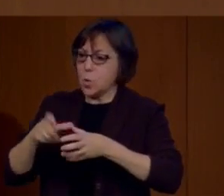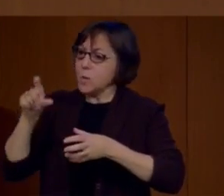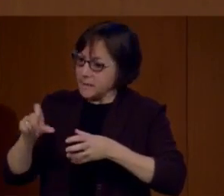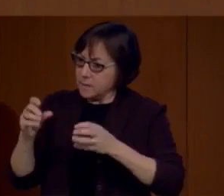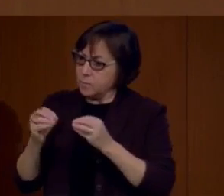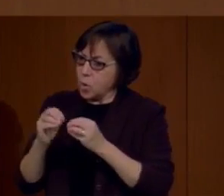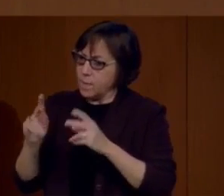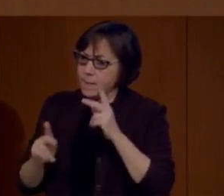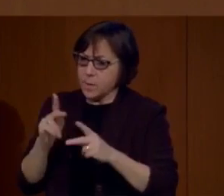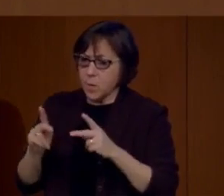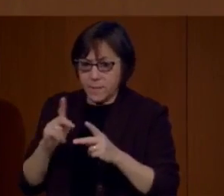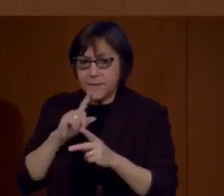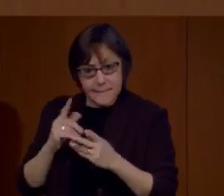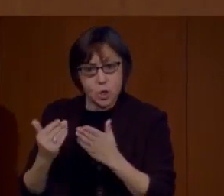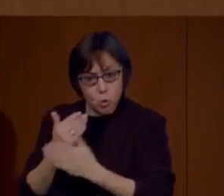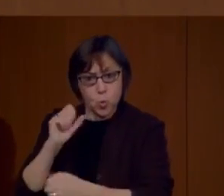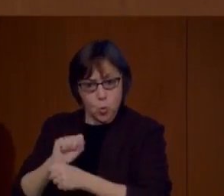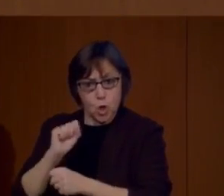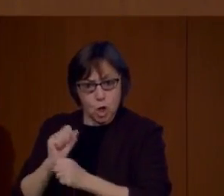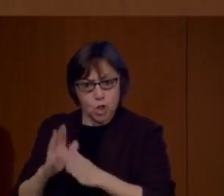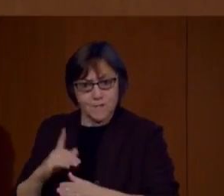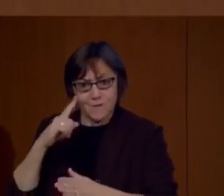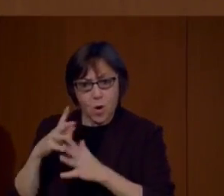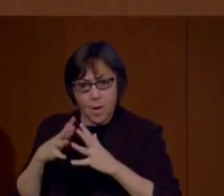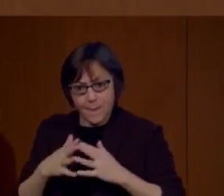workforce. Well, this is a source of new workers for America.